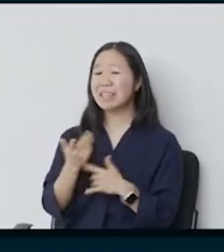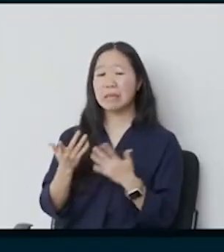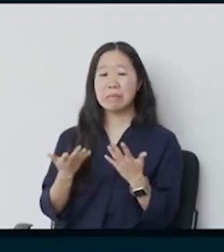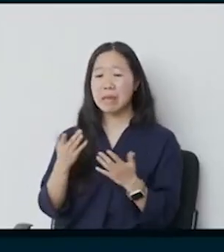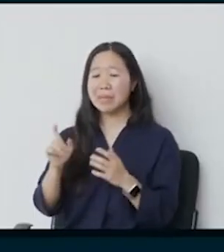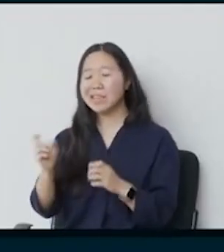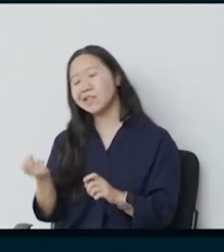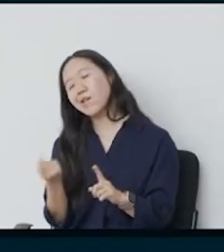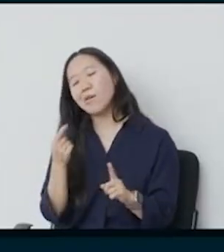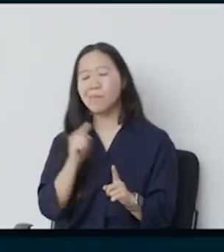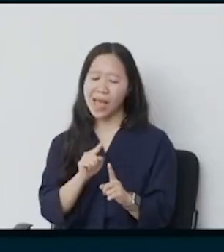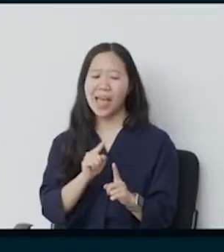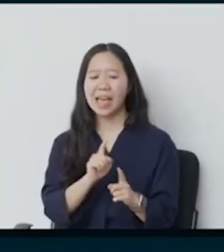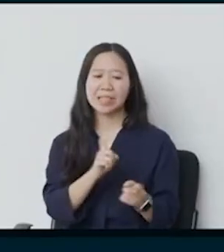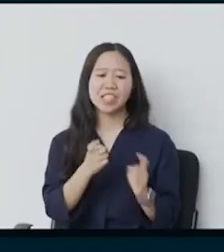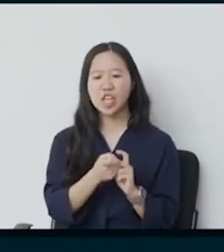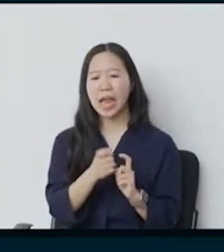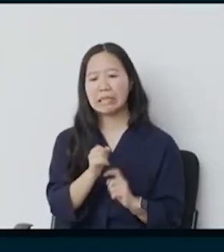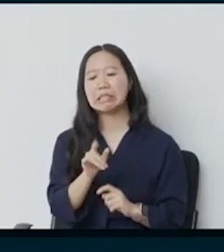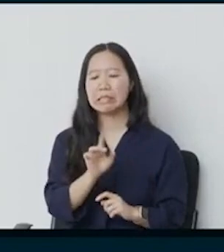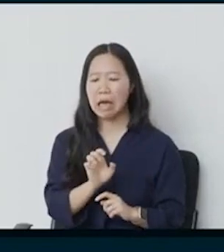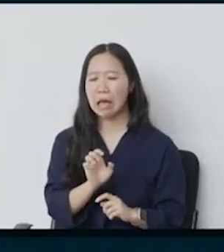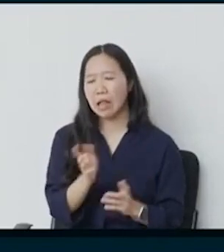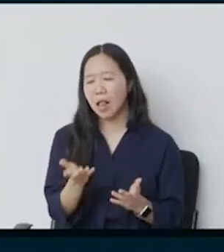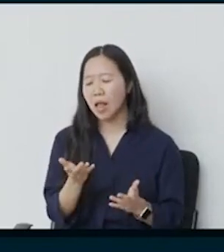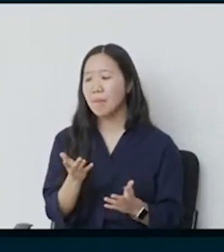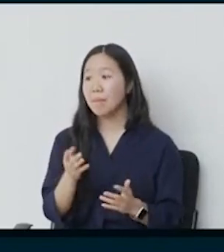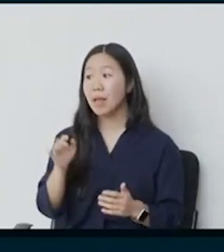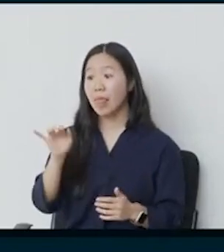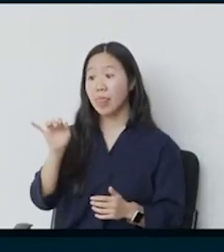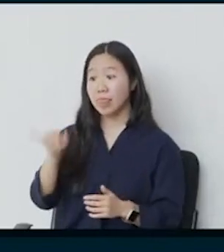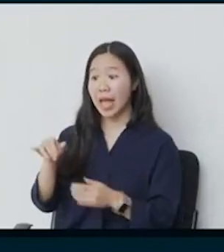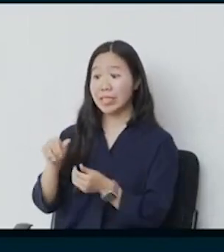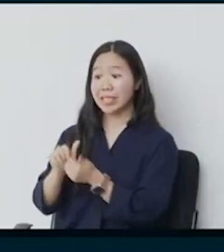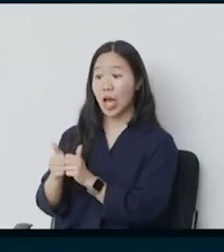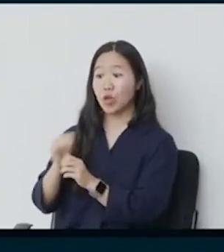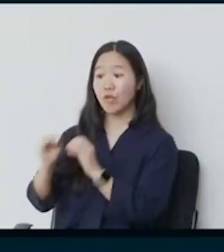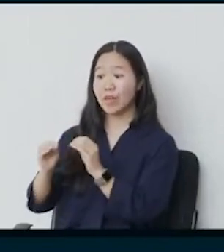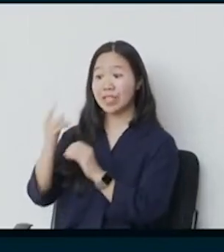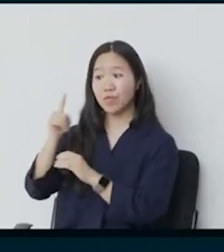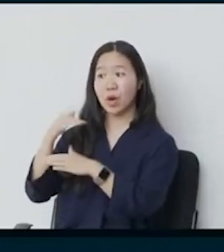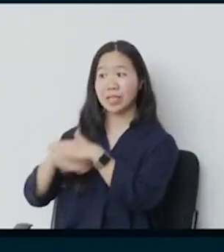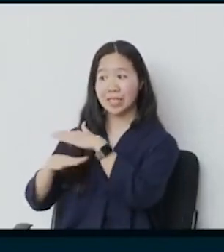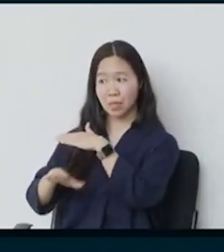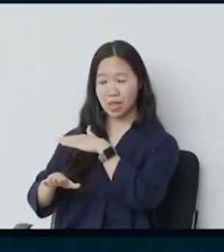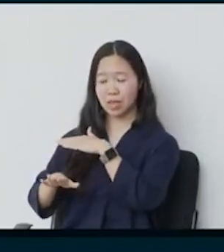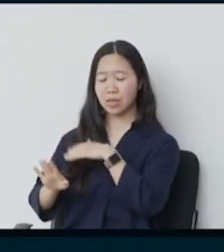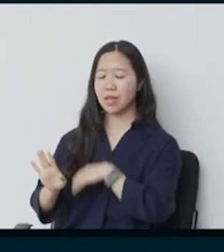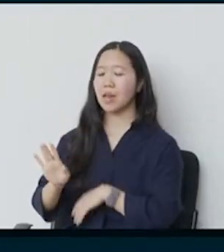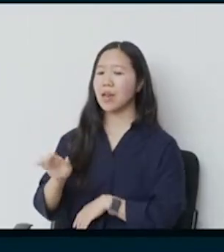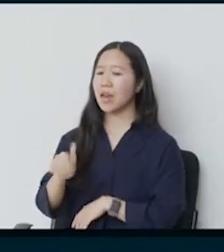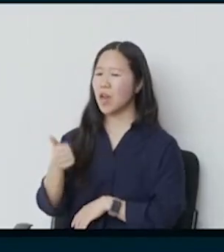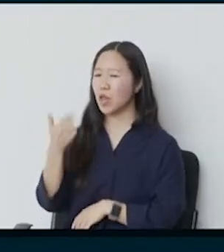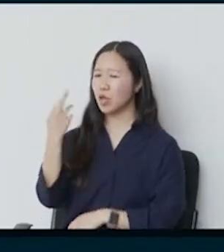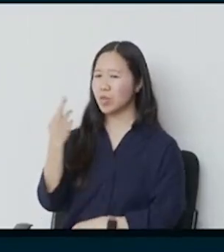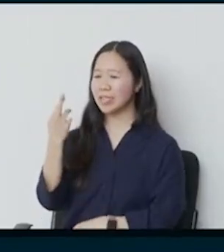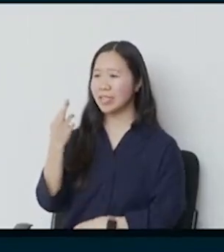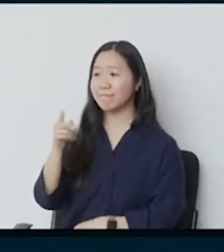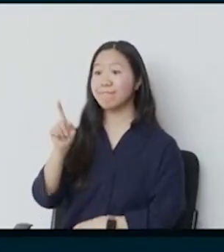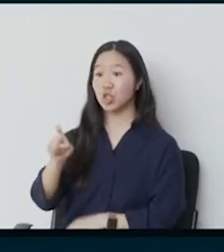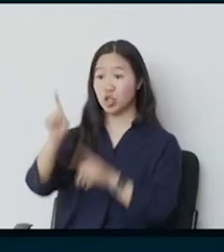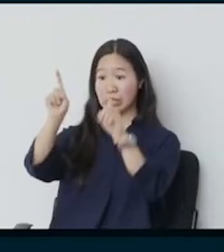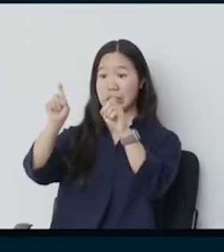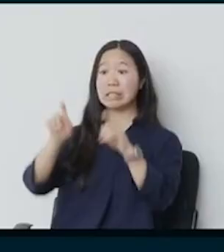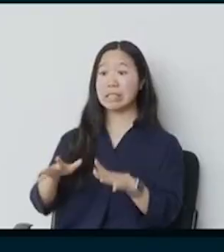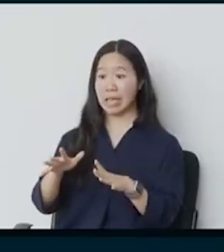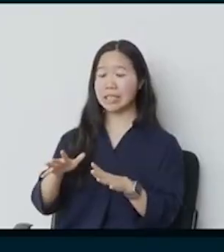have to go back and change the styles. But this is the way to do it, and it's another reason why you should be testing